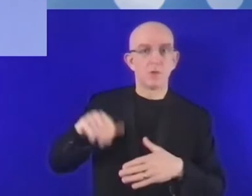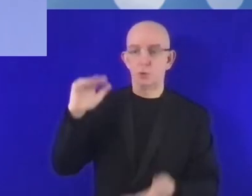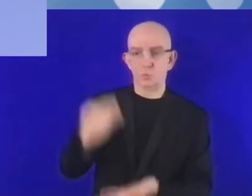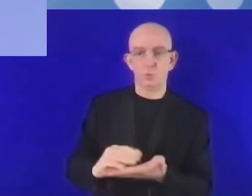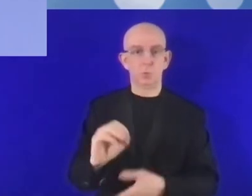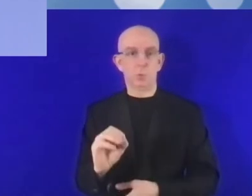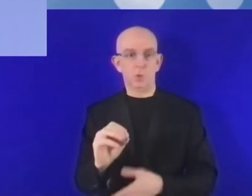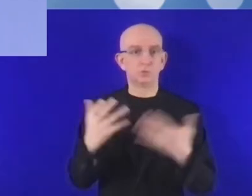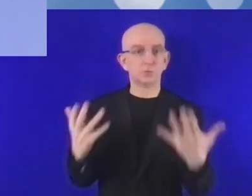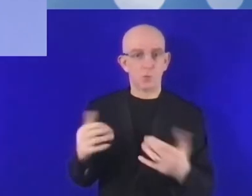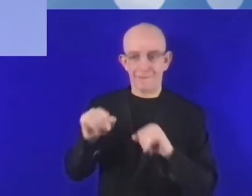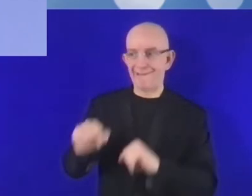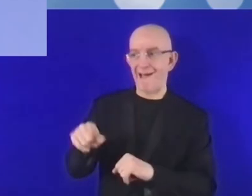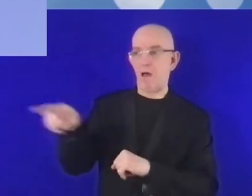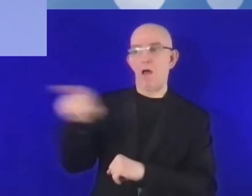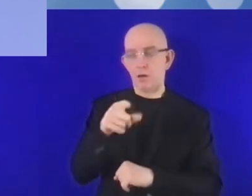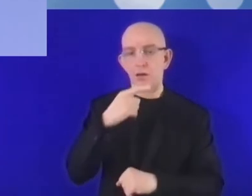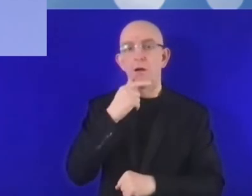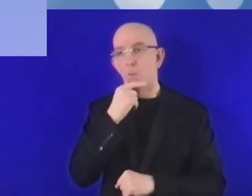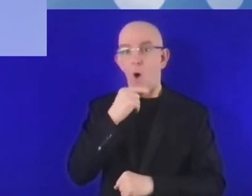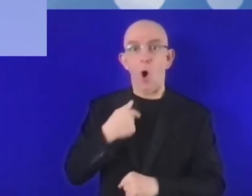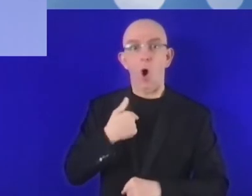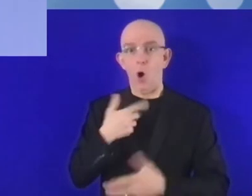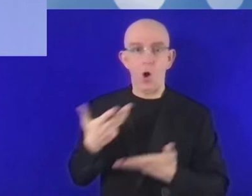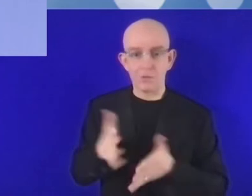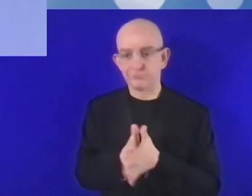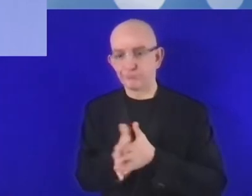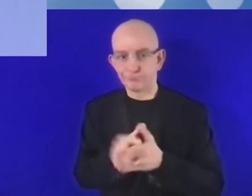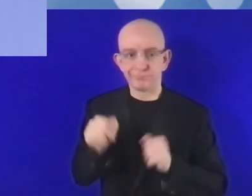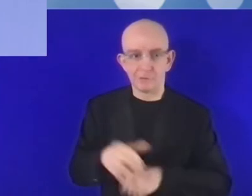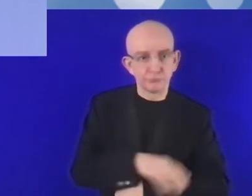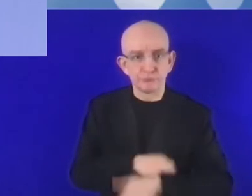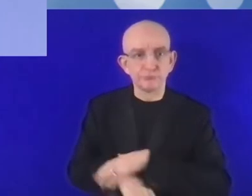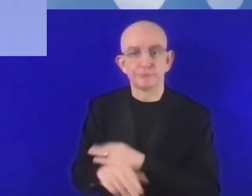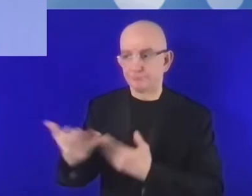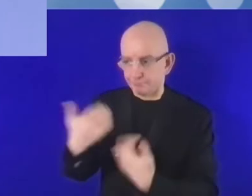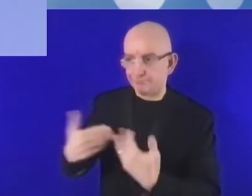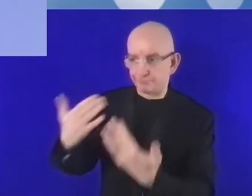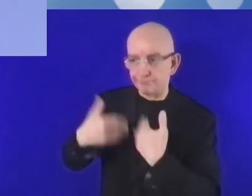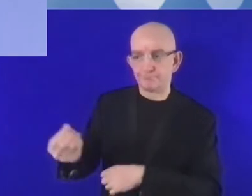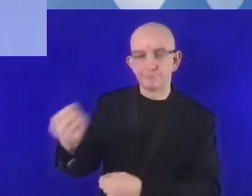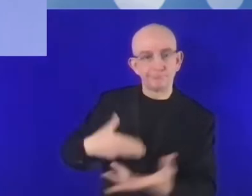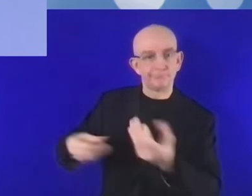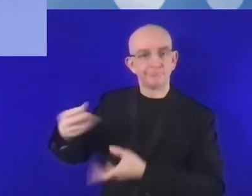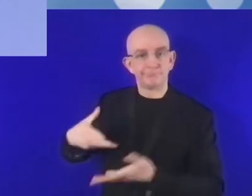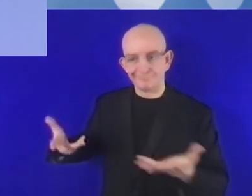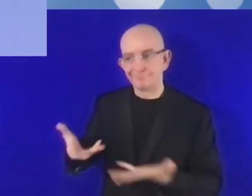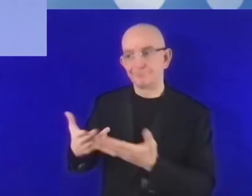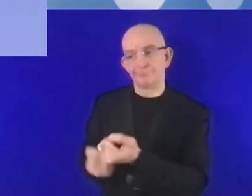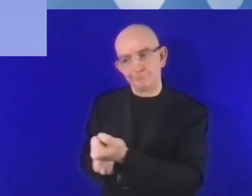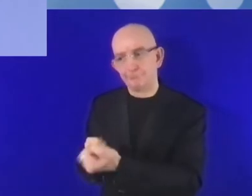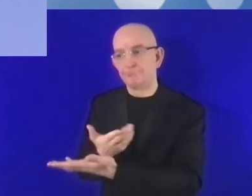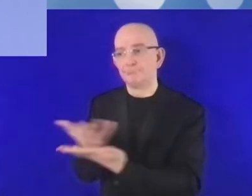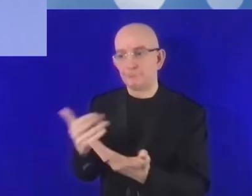impediment that sms and startup will be realized government and development